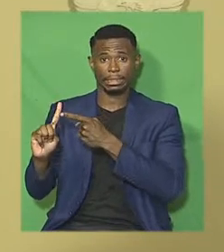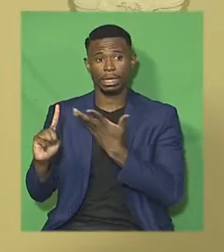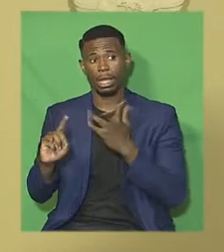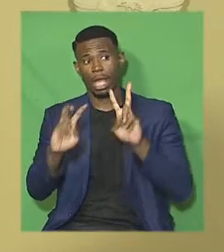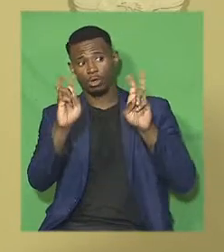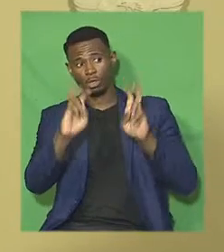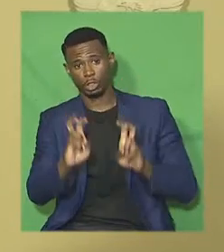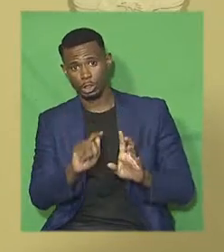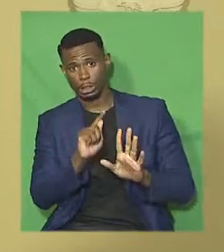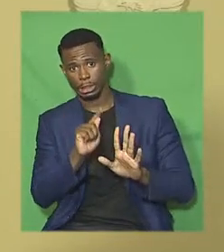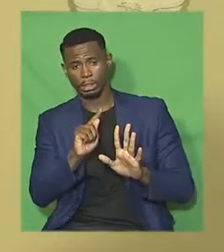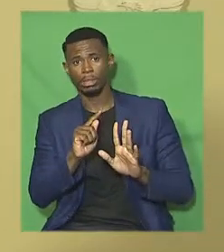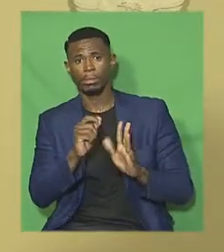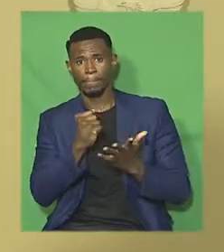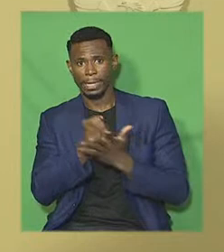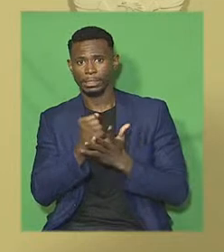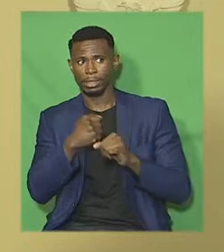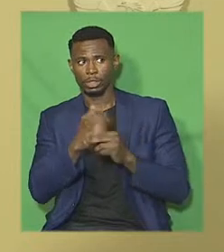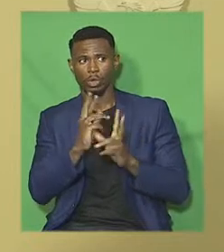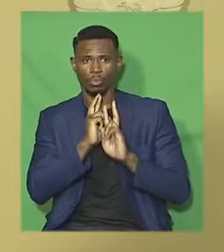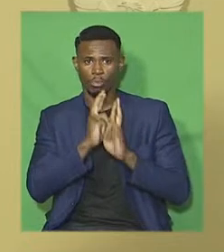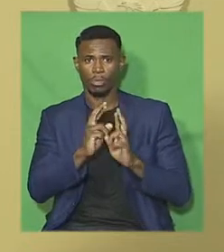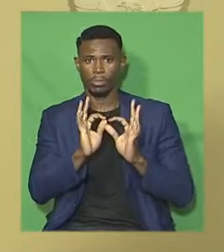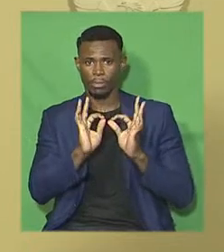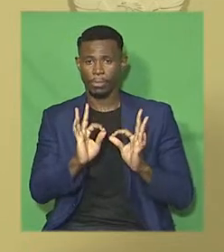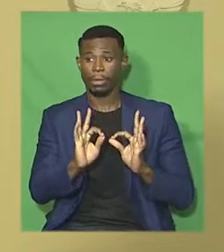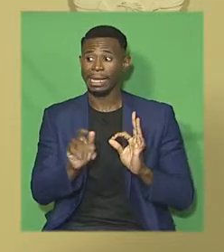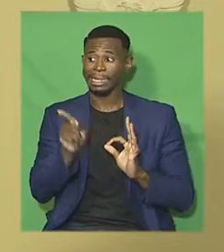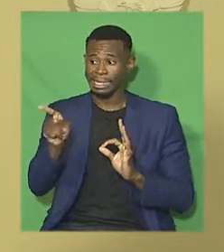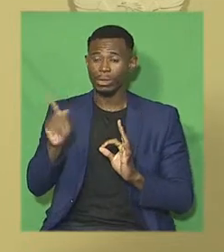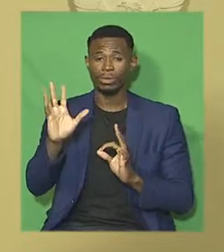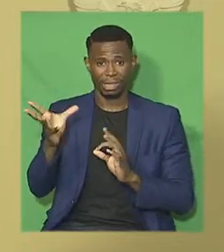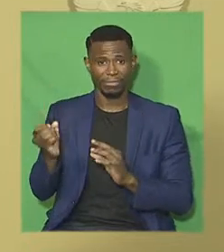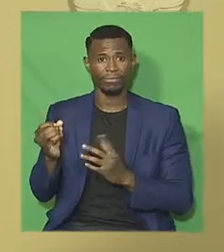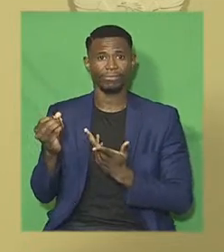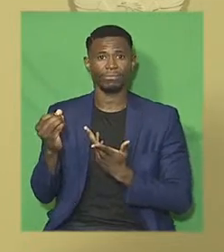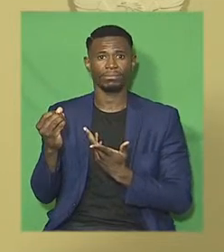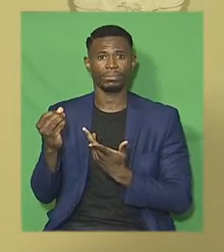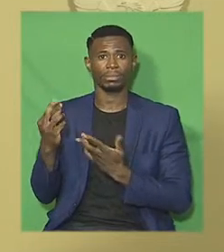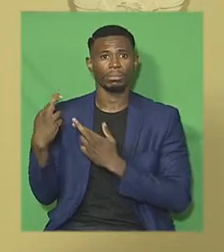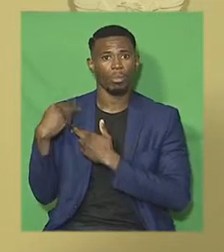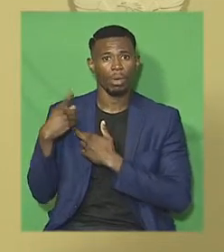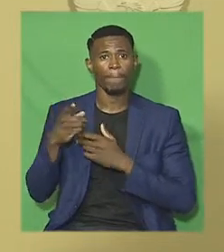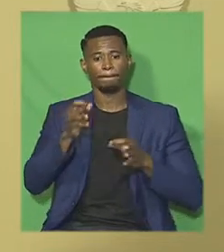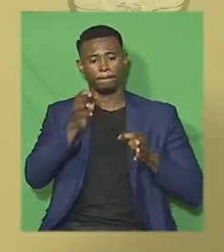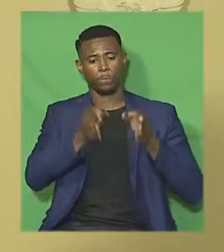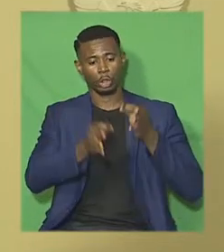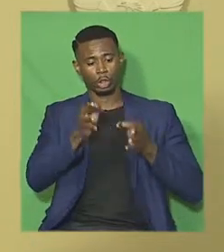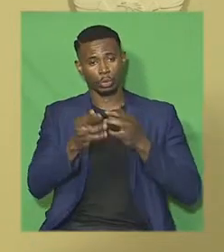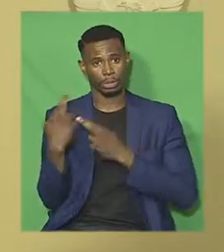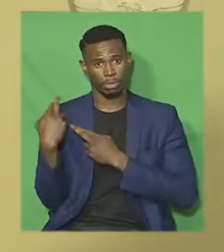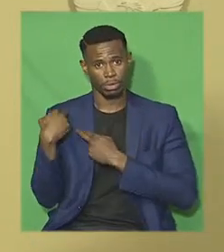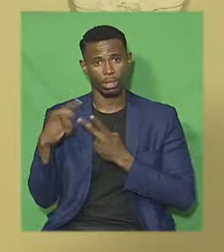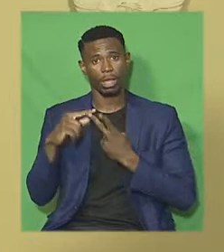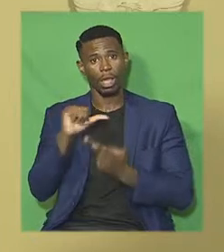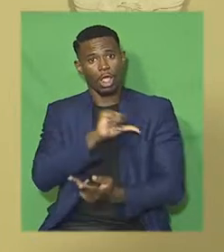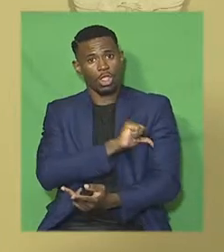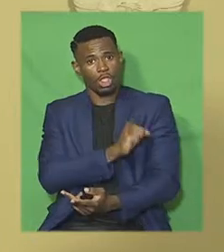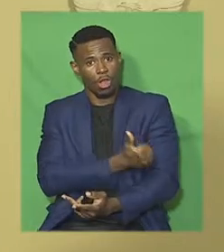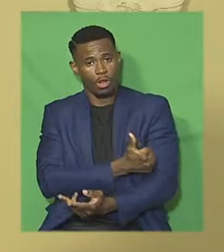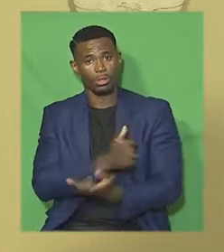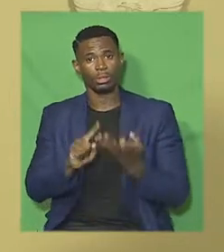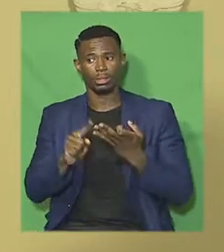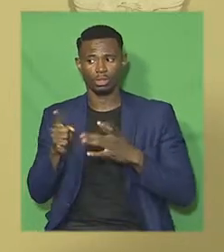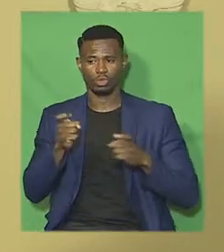the appointed minister will have political responsibility, authority, and control